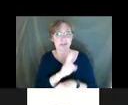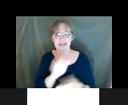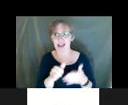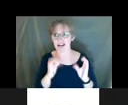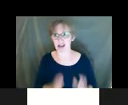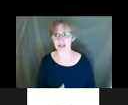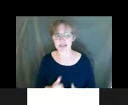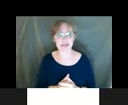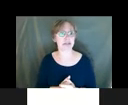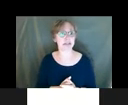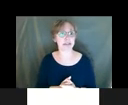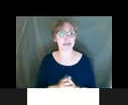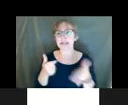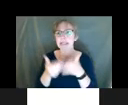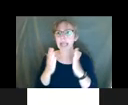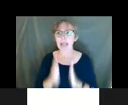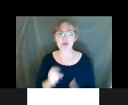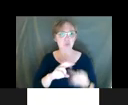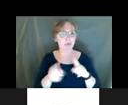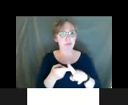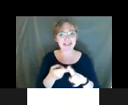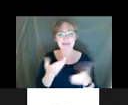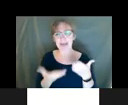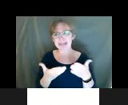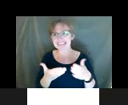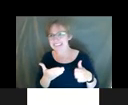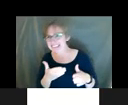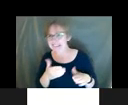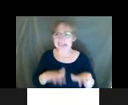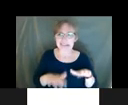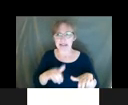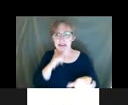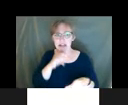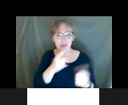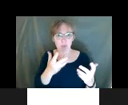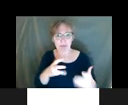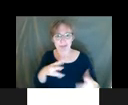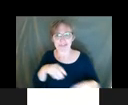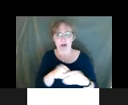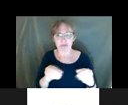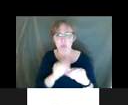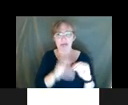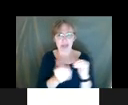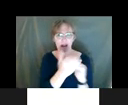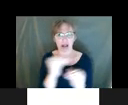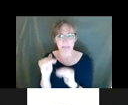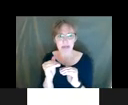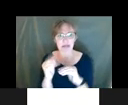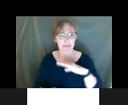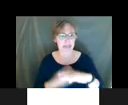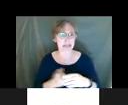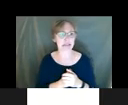may hesitate to play more than a limited role. Clients whose needs exceed the